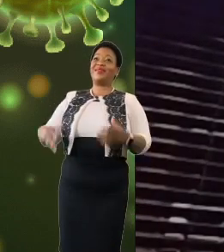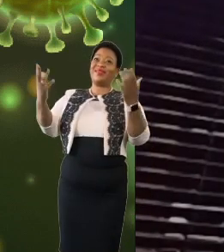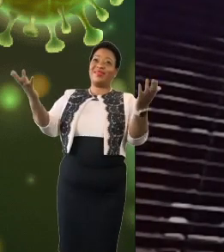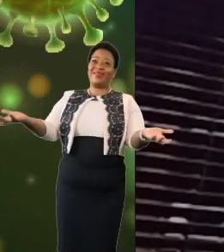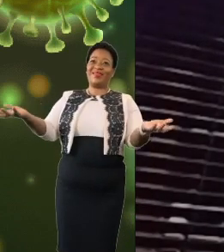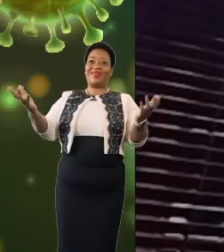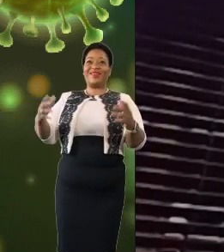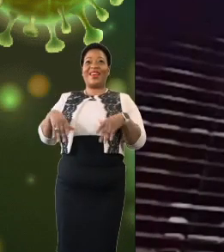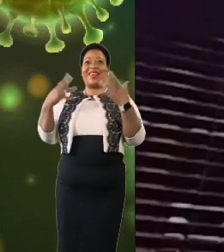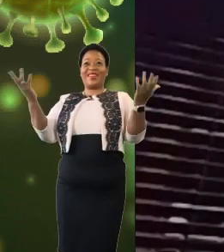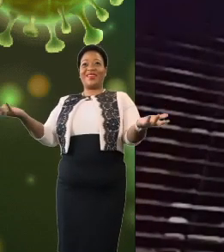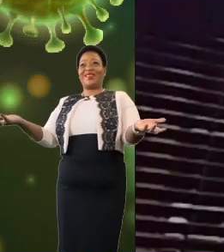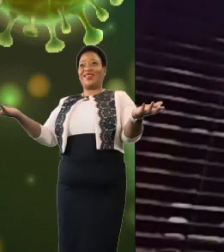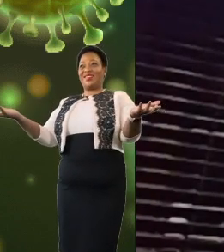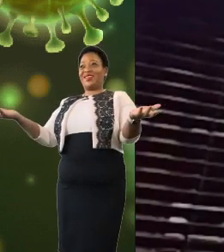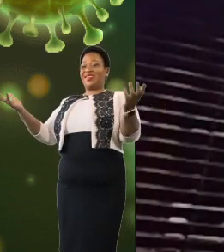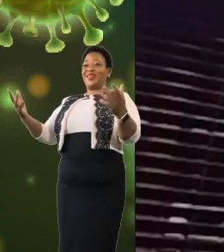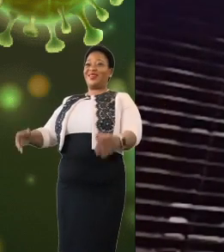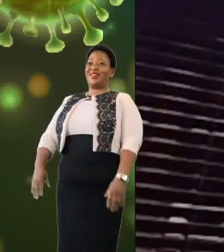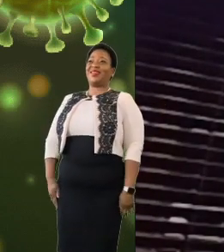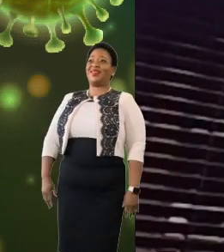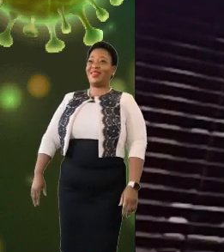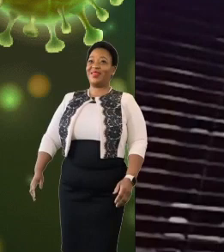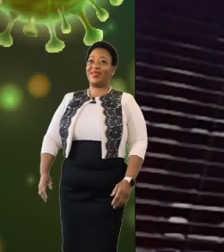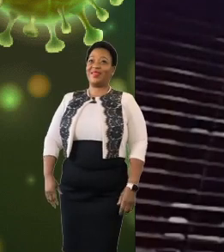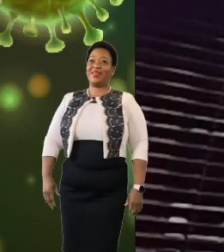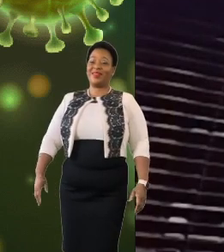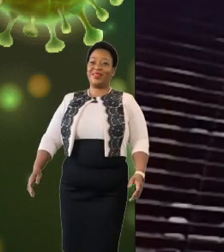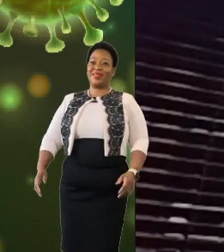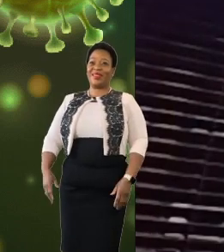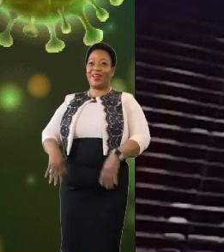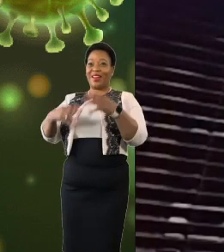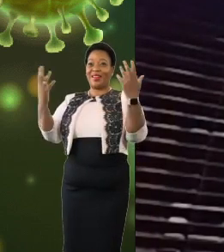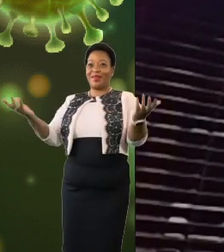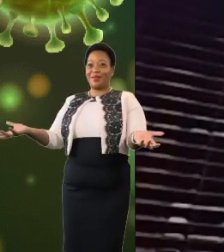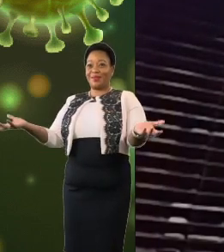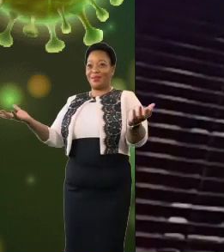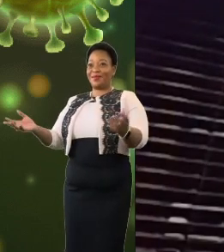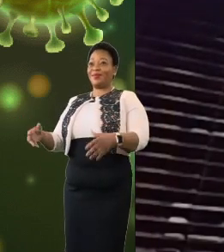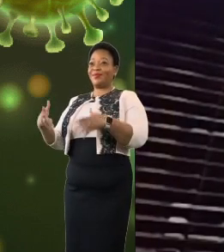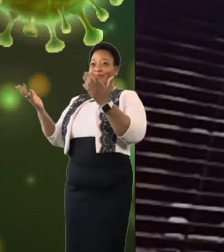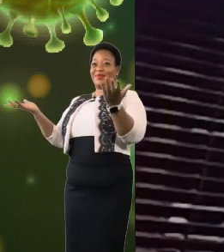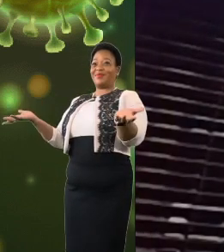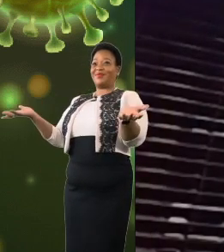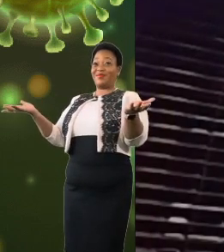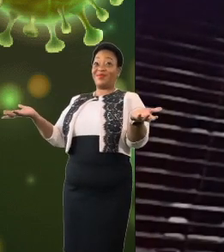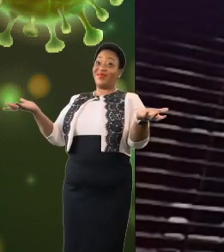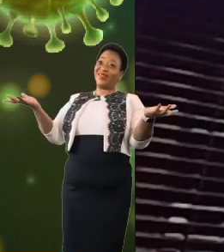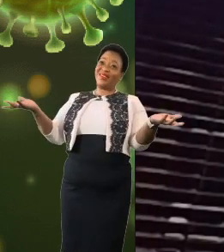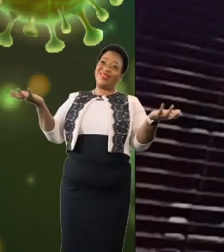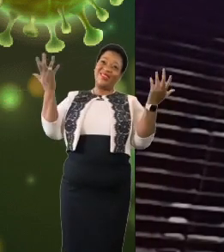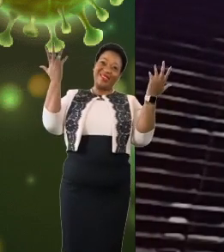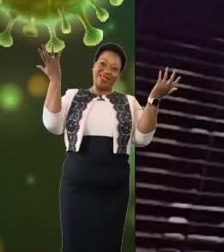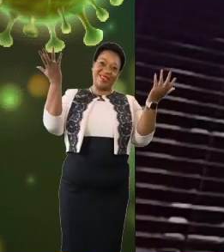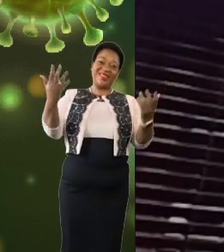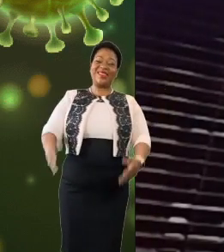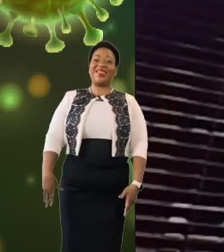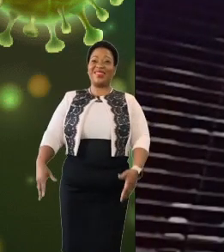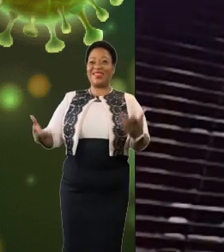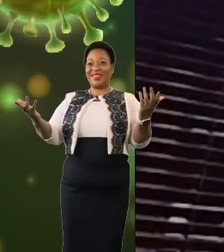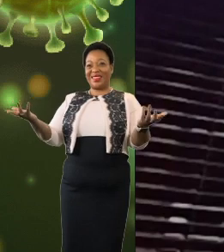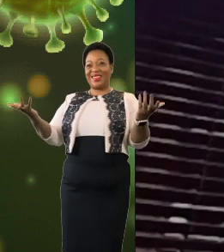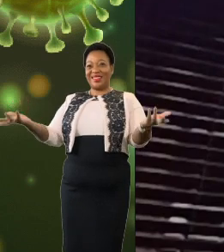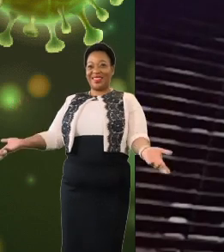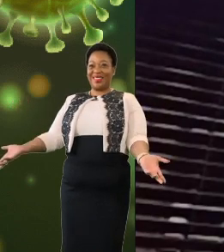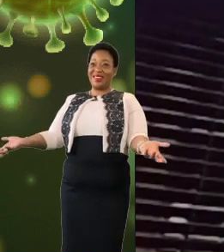get maximum returns, where we can be able to maximize our returns,